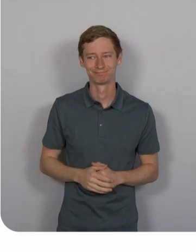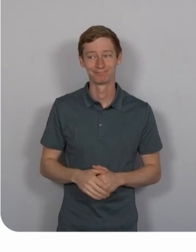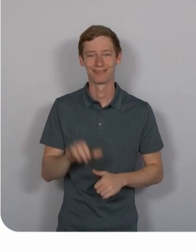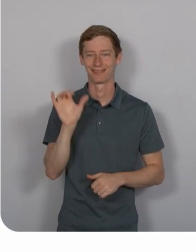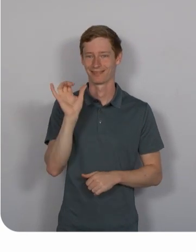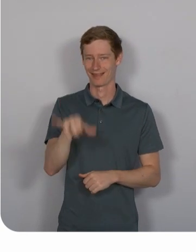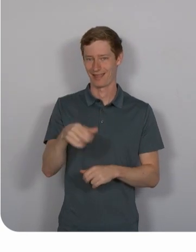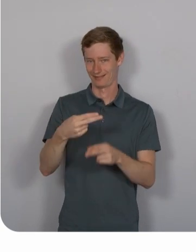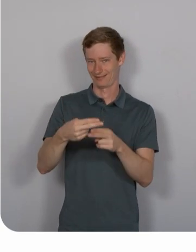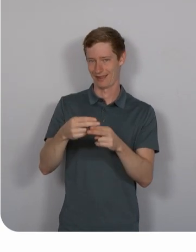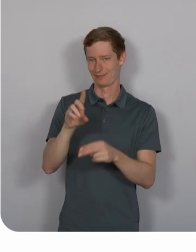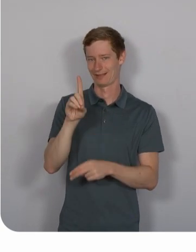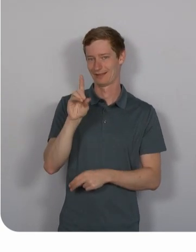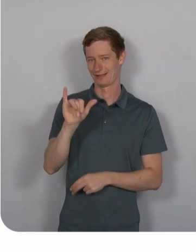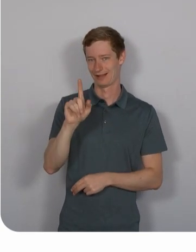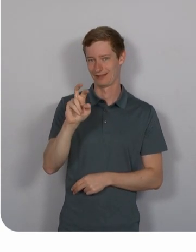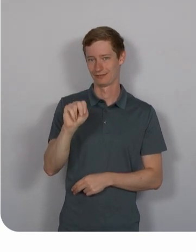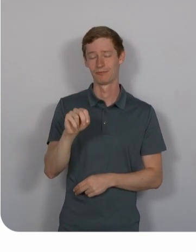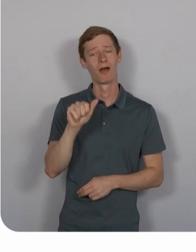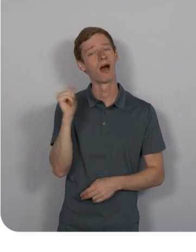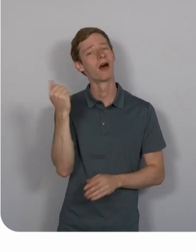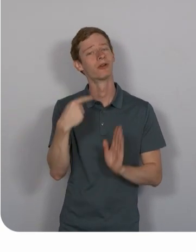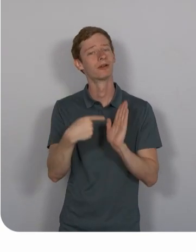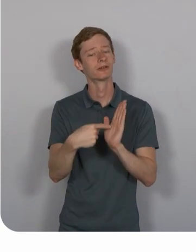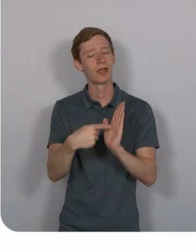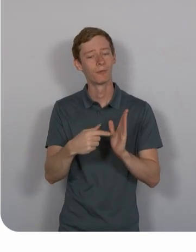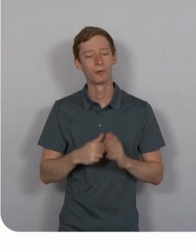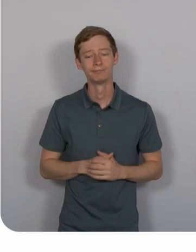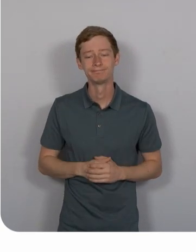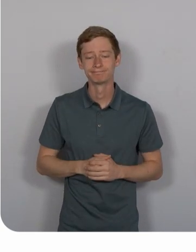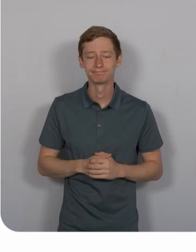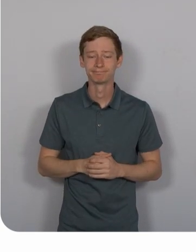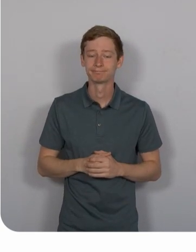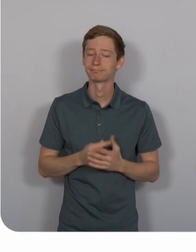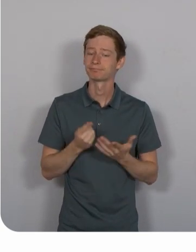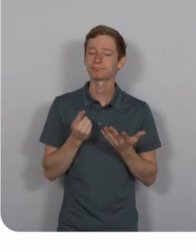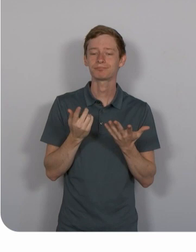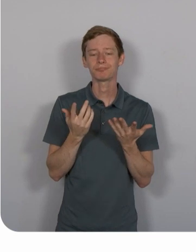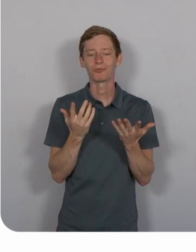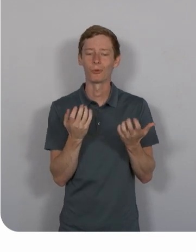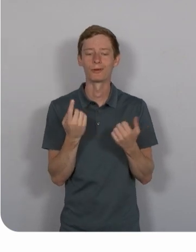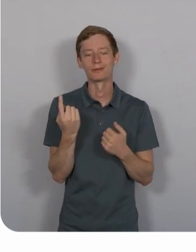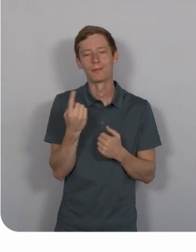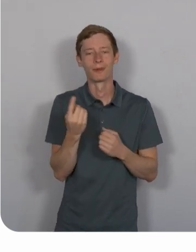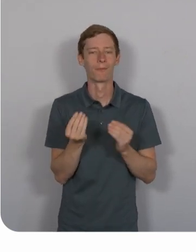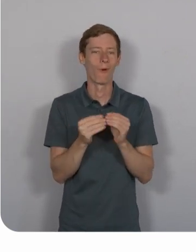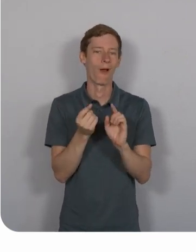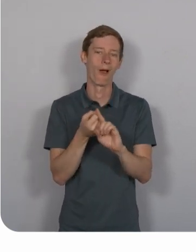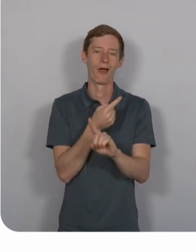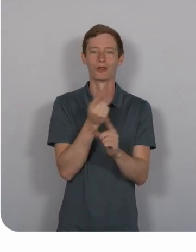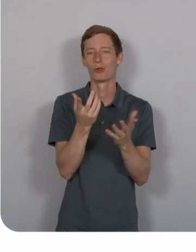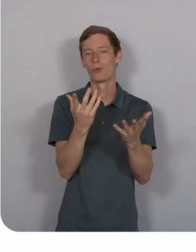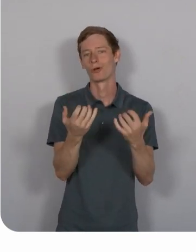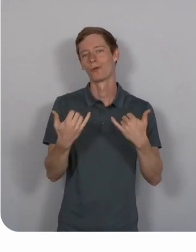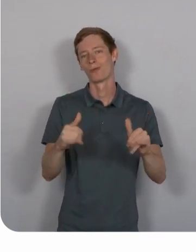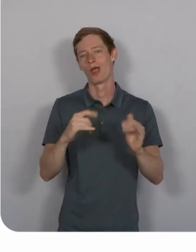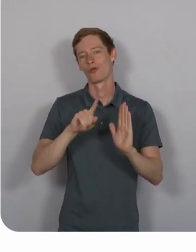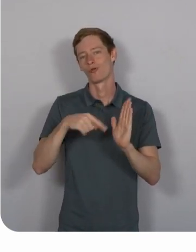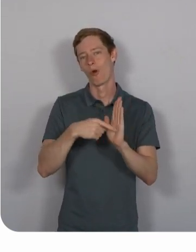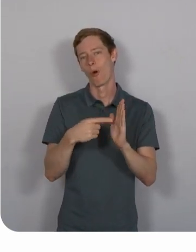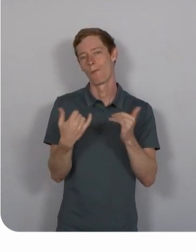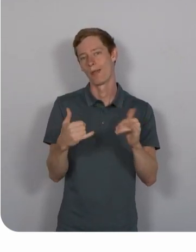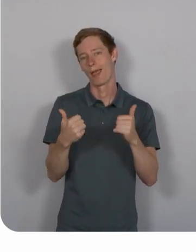Dylan. Okay, or let's say you want to do something a little bit wilder. Let's say you want to play a role-playing